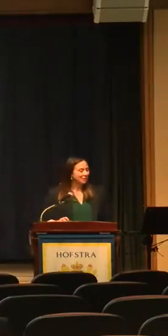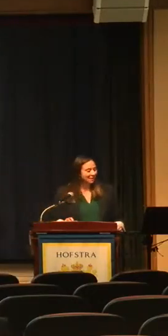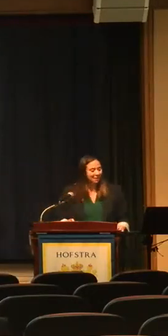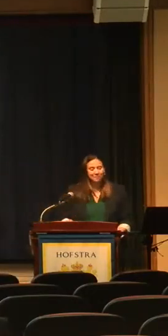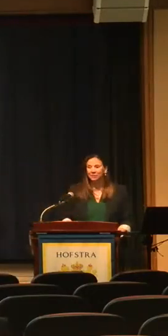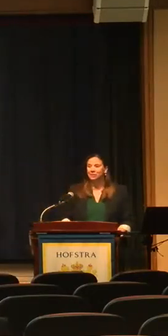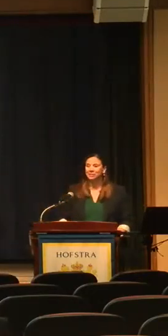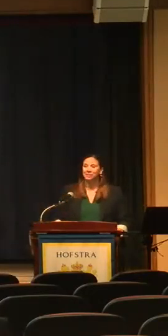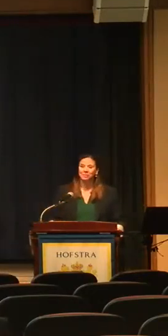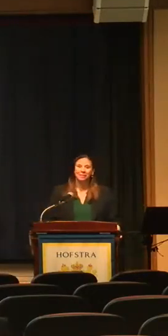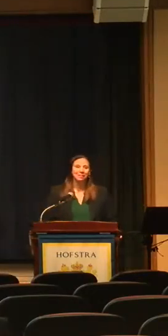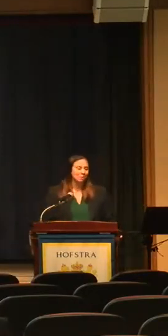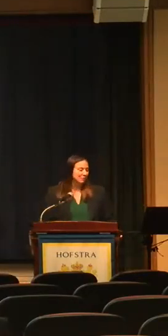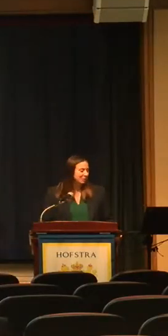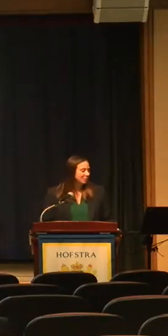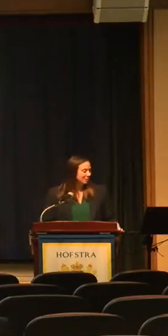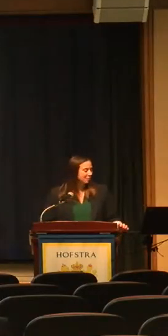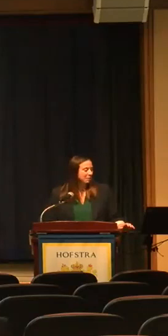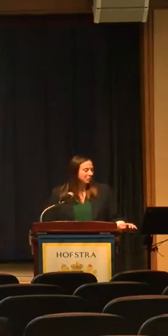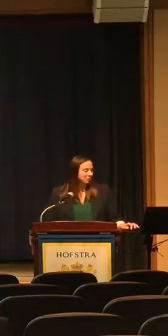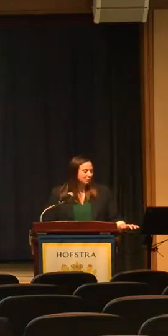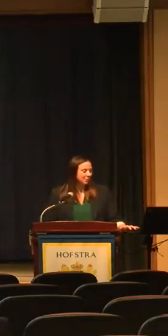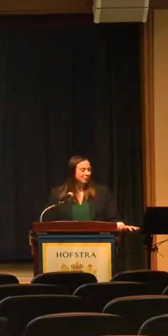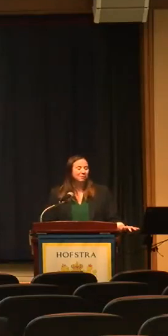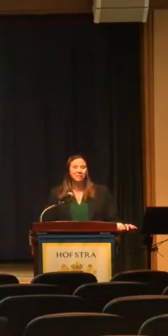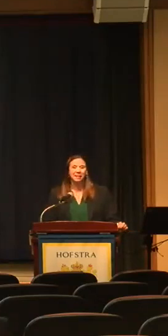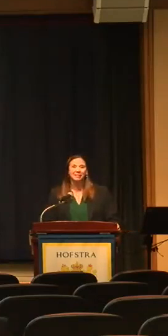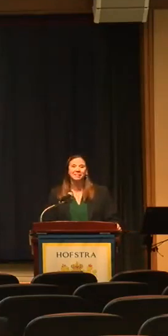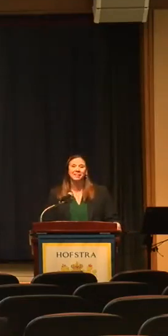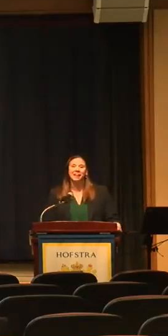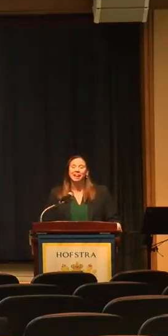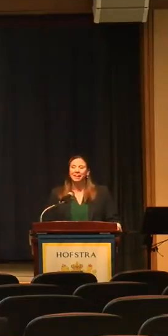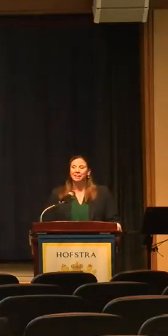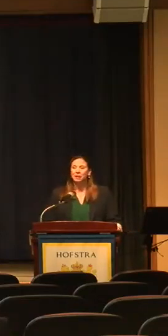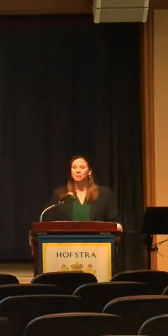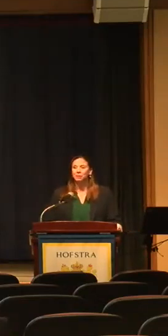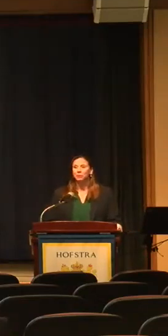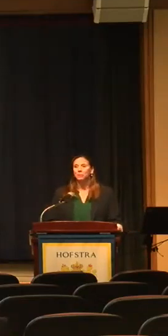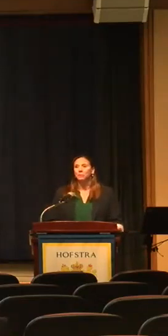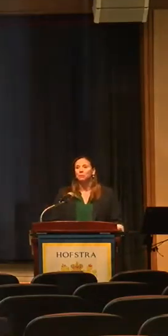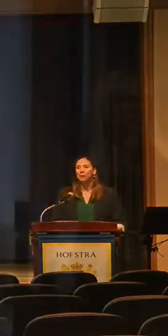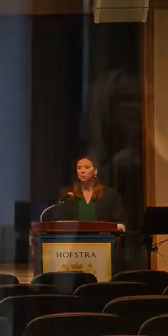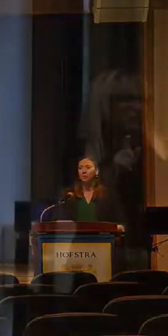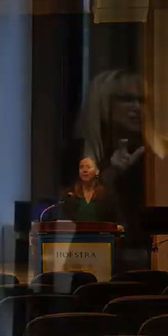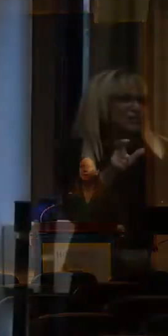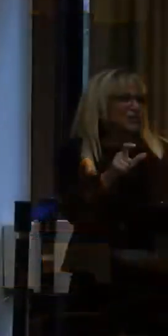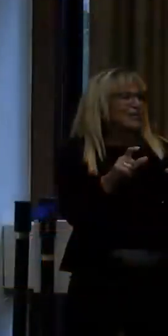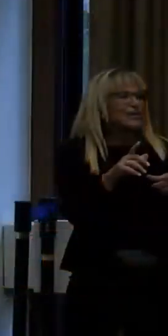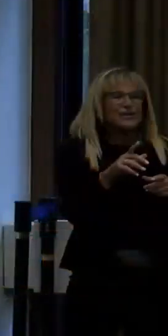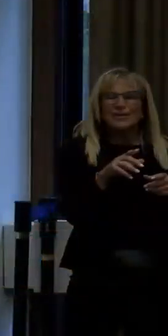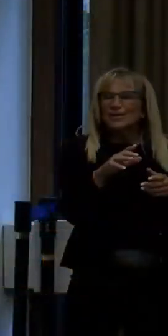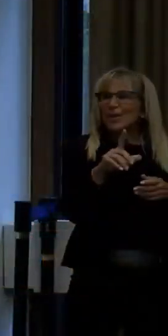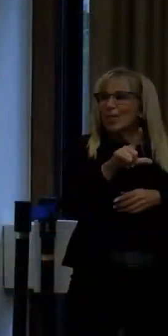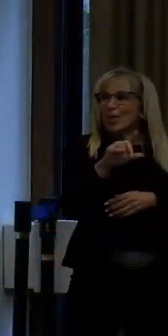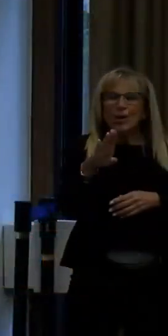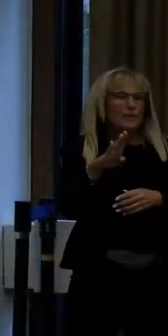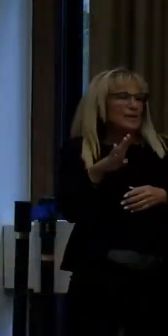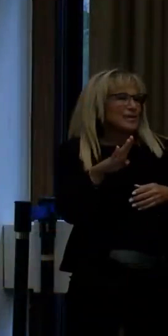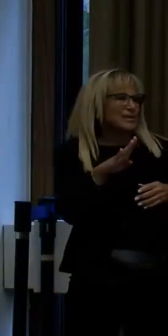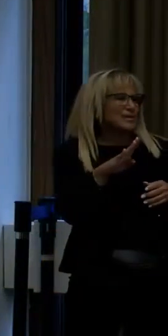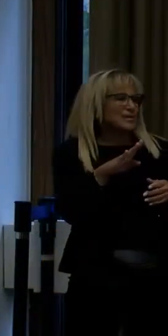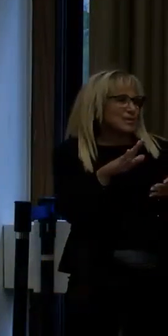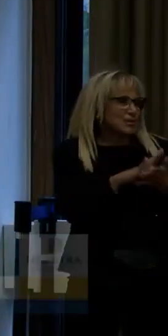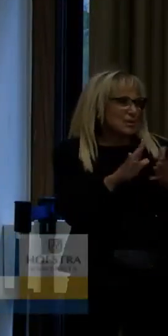Hi, everyone. I'm Christy Turbacy, Long Beach Public Schools Director of Sundance. And I'm going to speak with you about ways that you can use